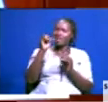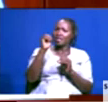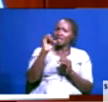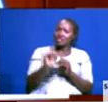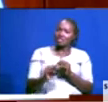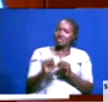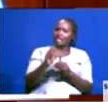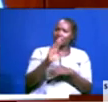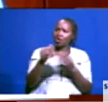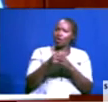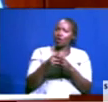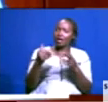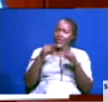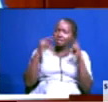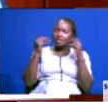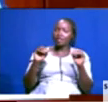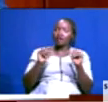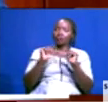groups.